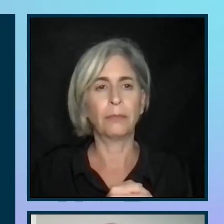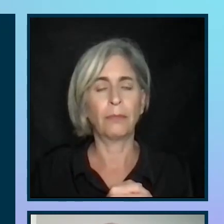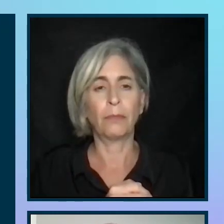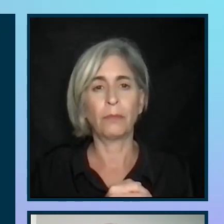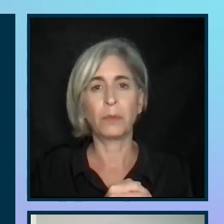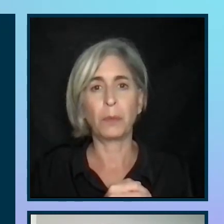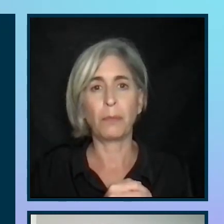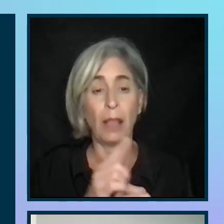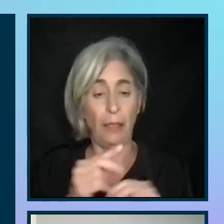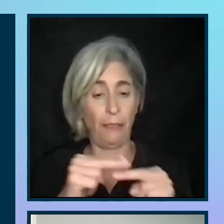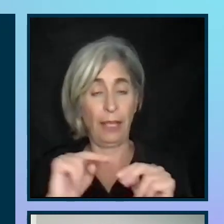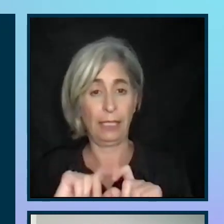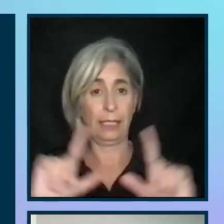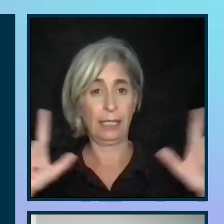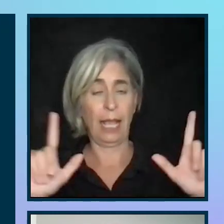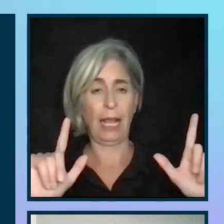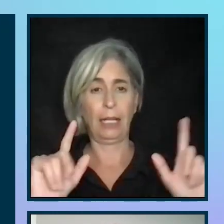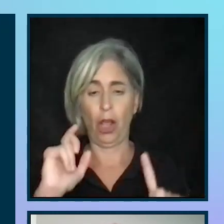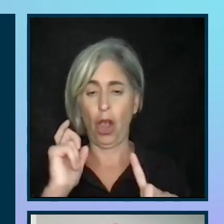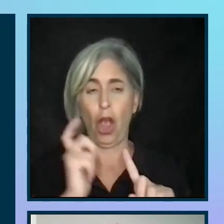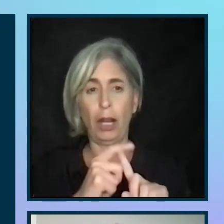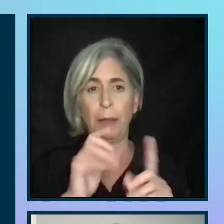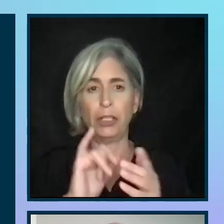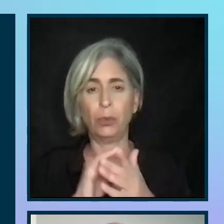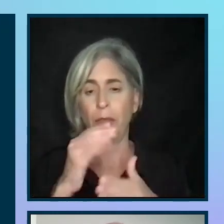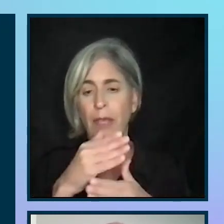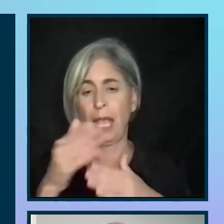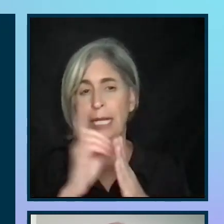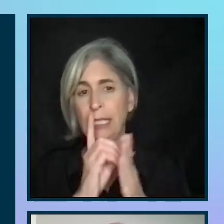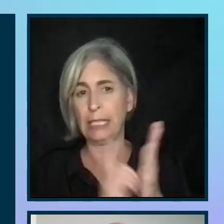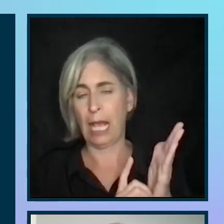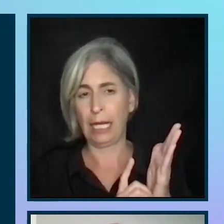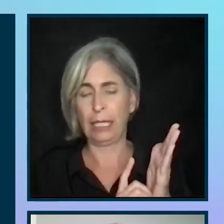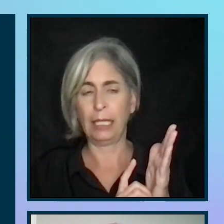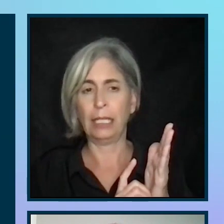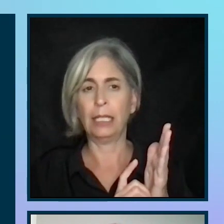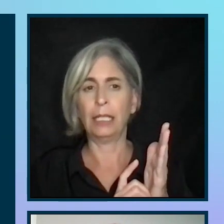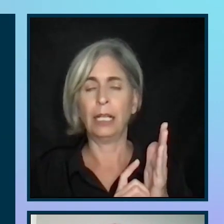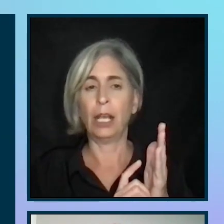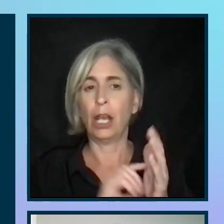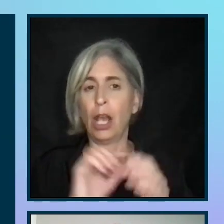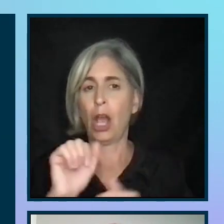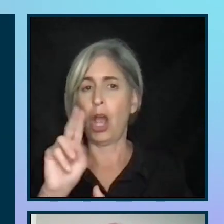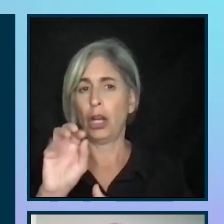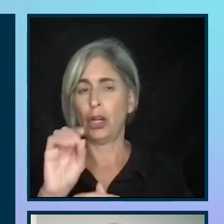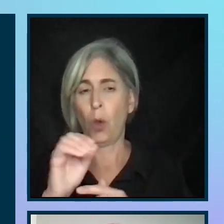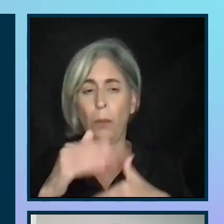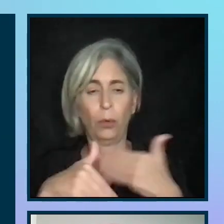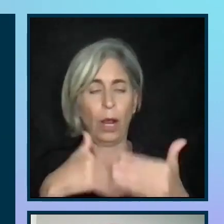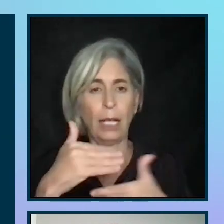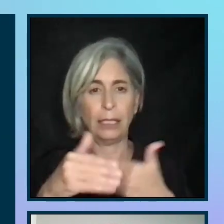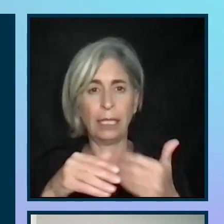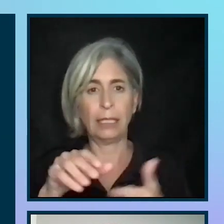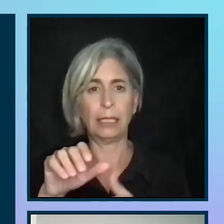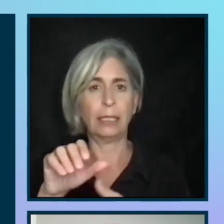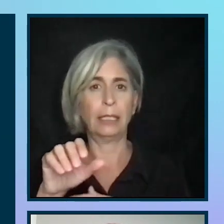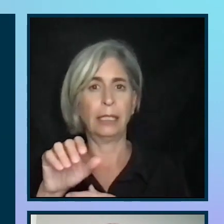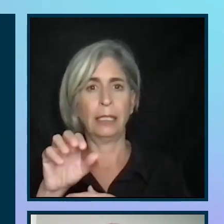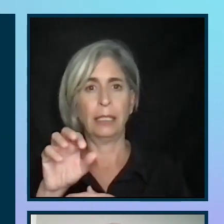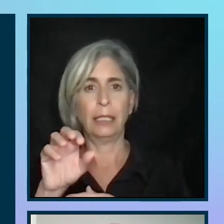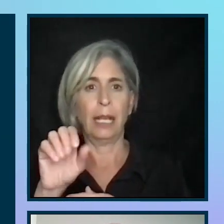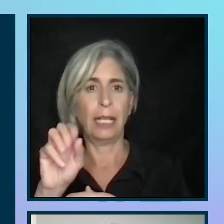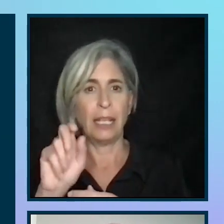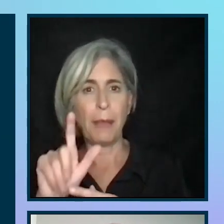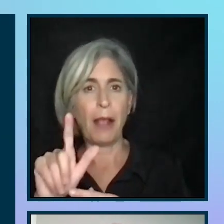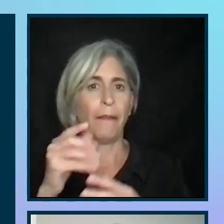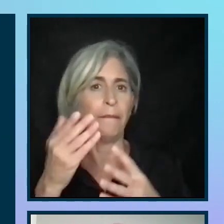Showing you on this slide, automation with InDesign, being able to take in and auto process an XML file. The input file on top